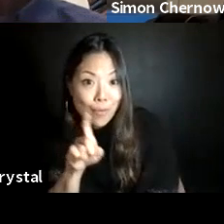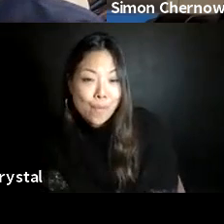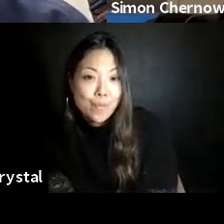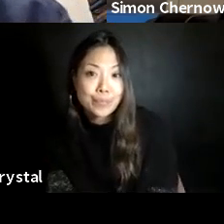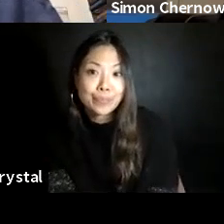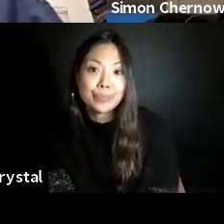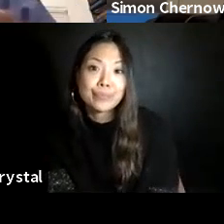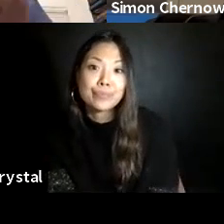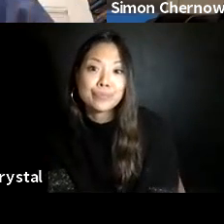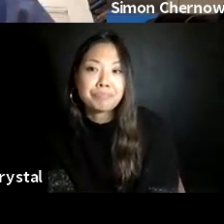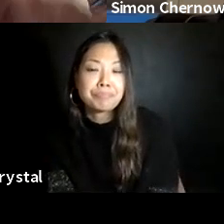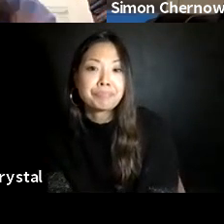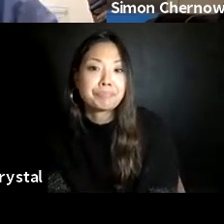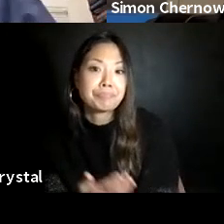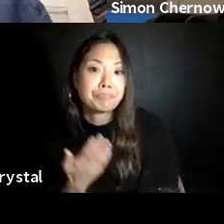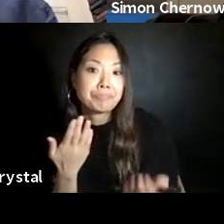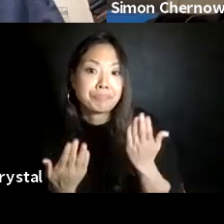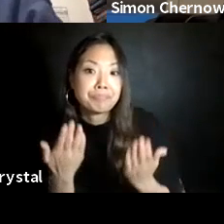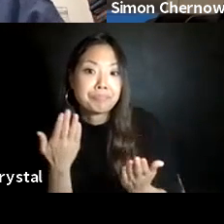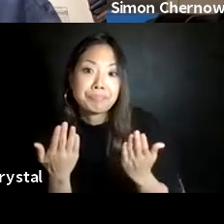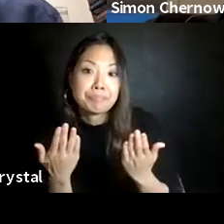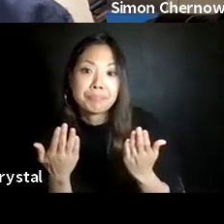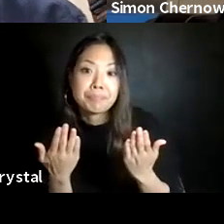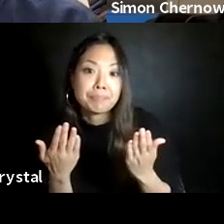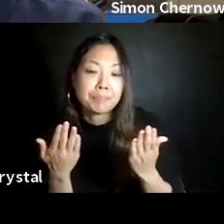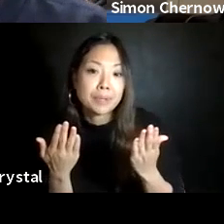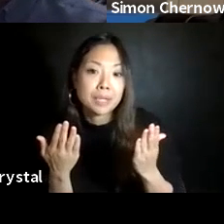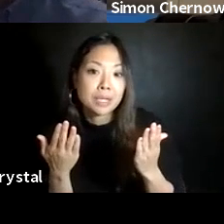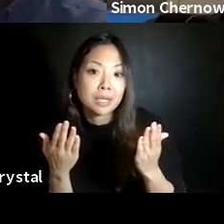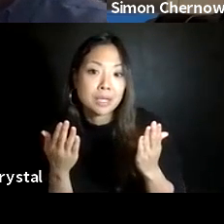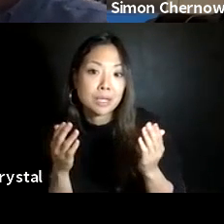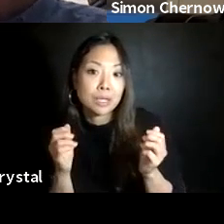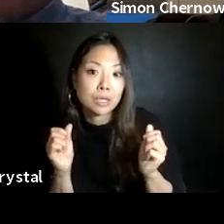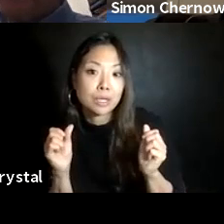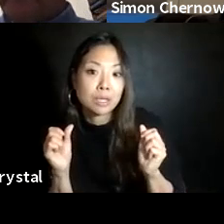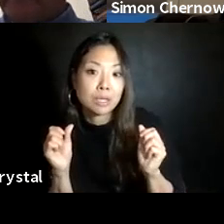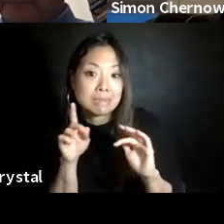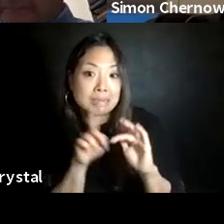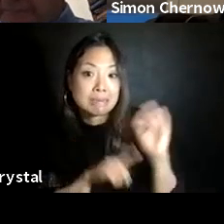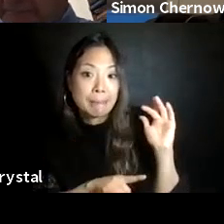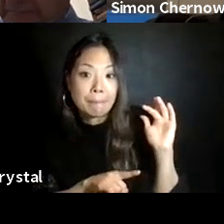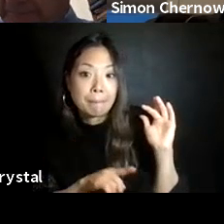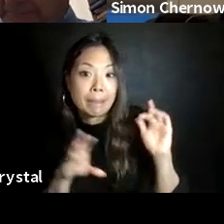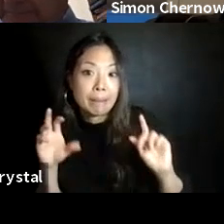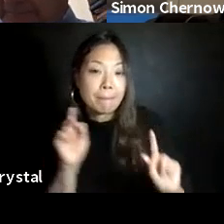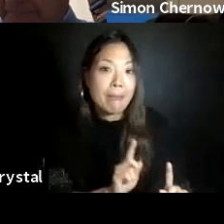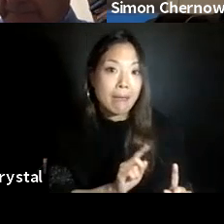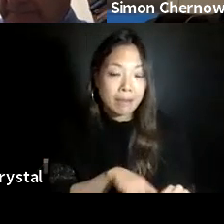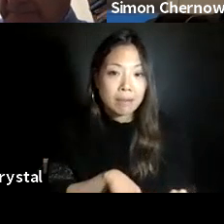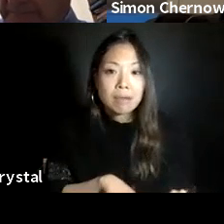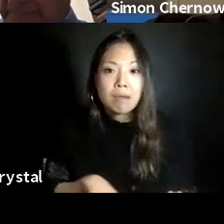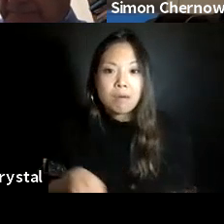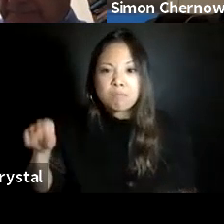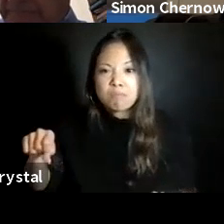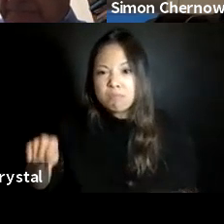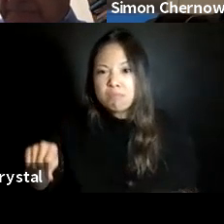Okay, so maybe we should continue to the next. Are you there? Yeah, you can. Yeah, can you let the next speaker speak to Okay.